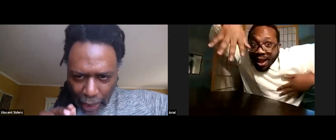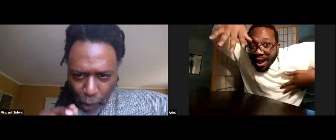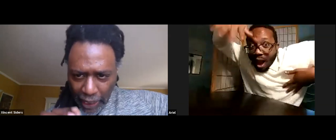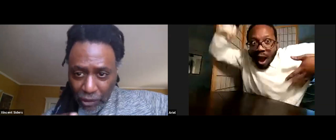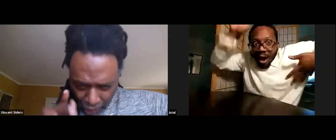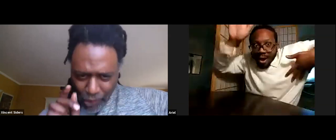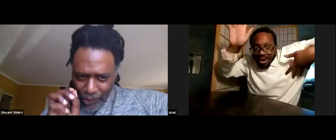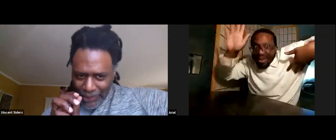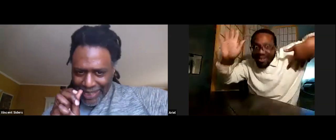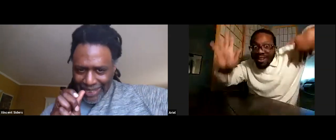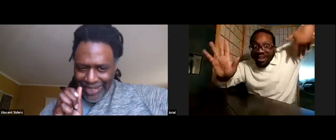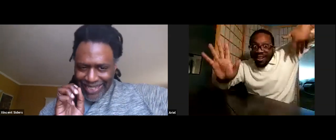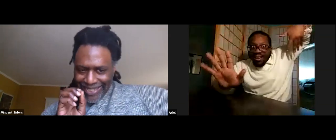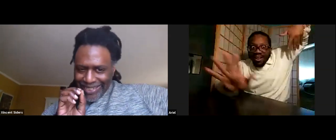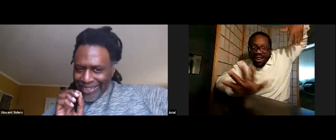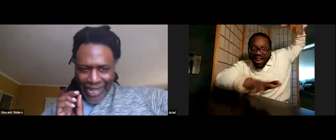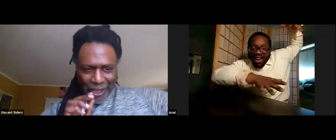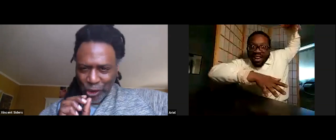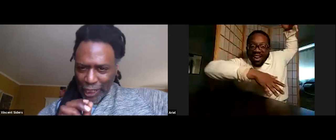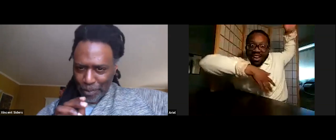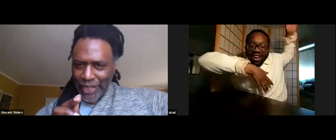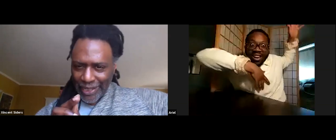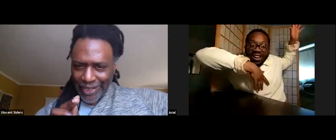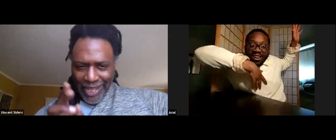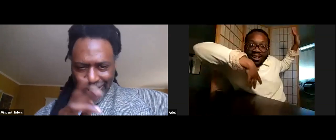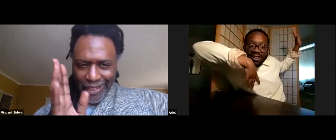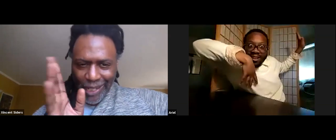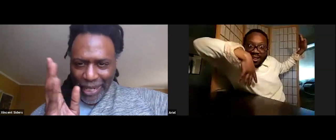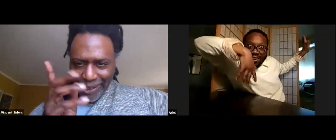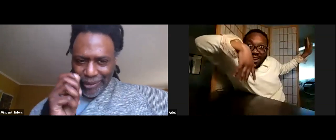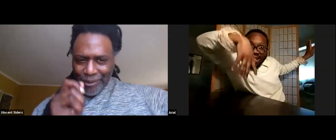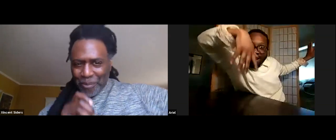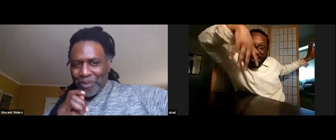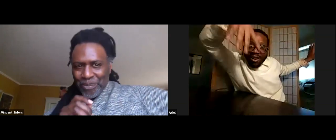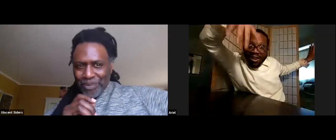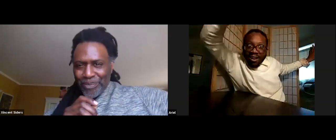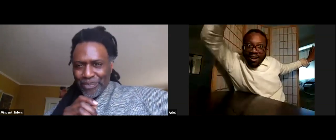every eyeball else. Go, take this shape, and hither come in it.